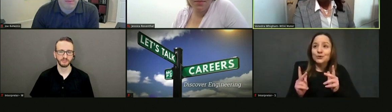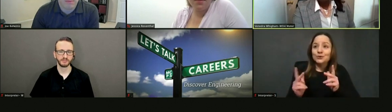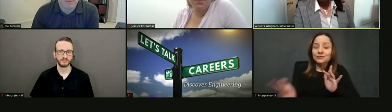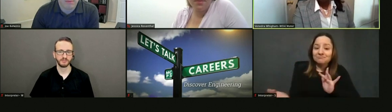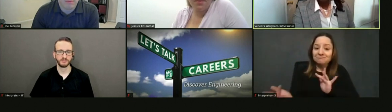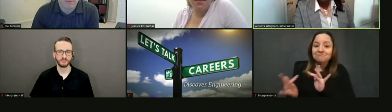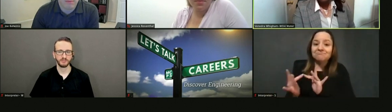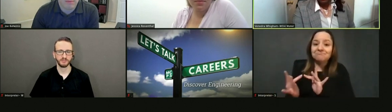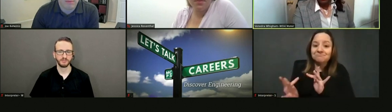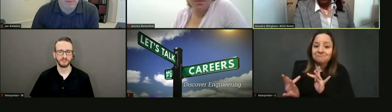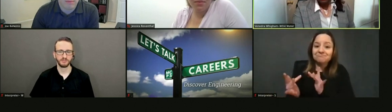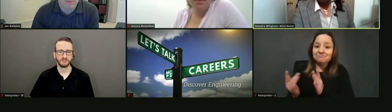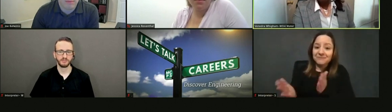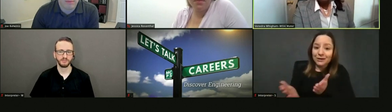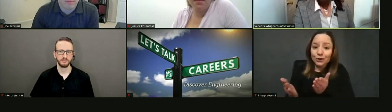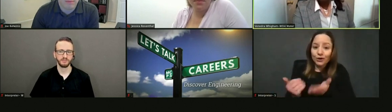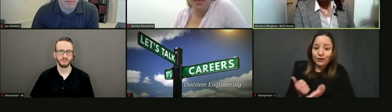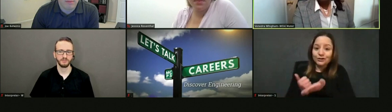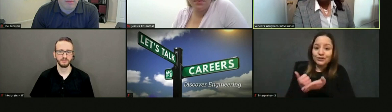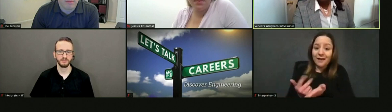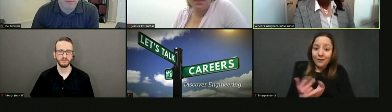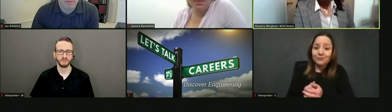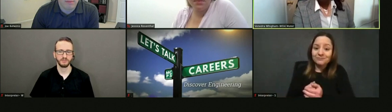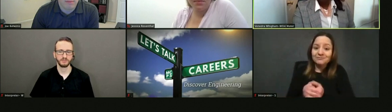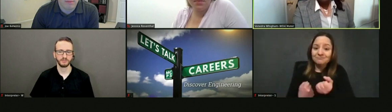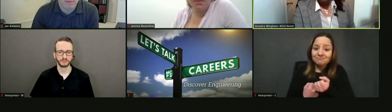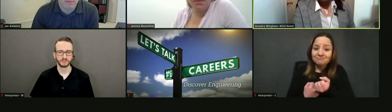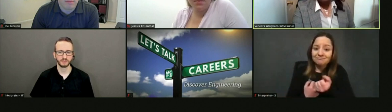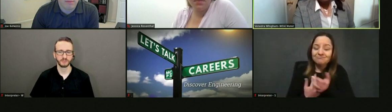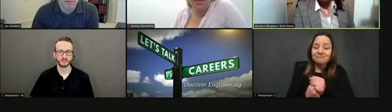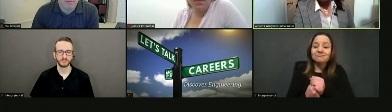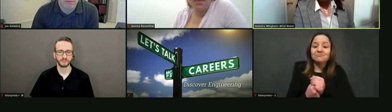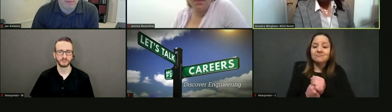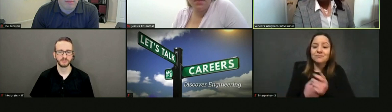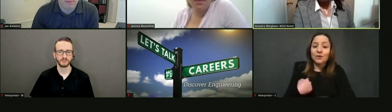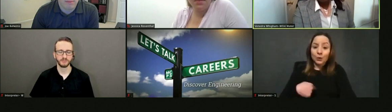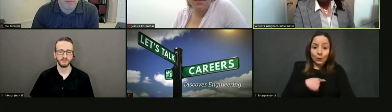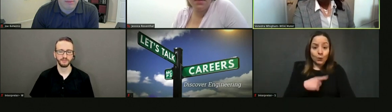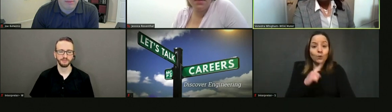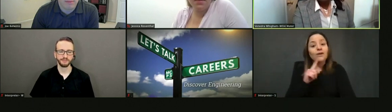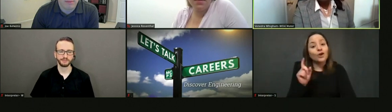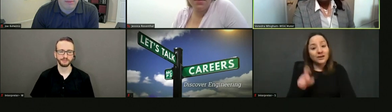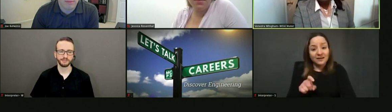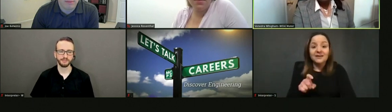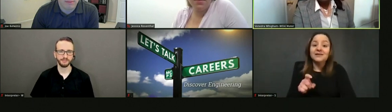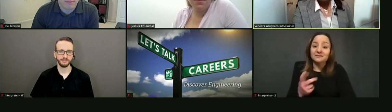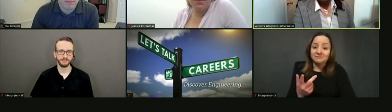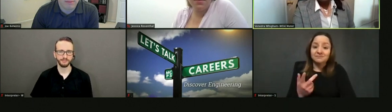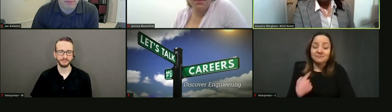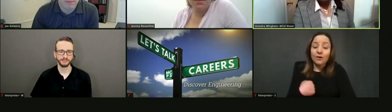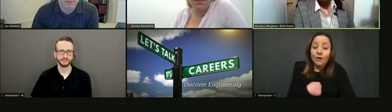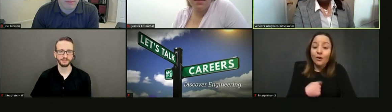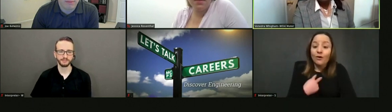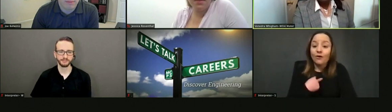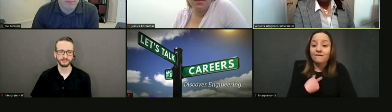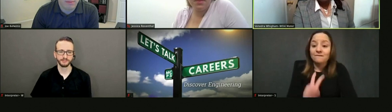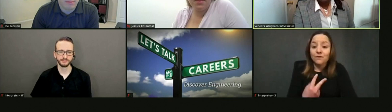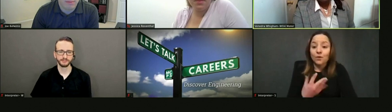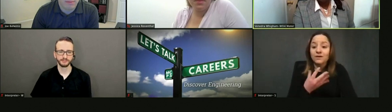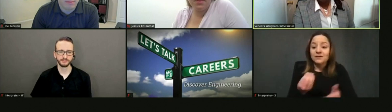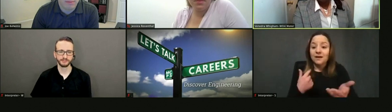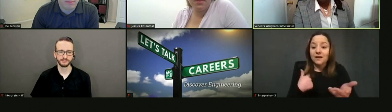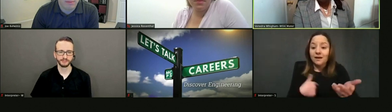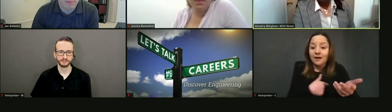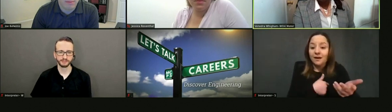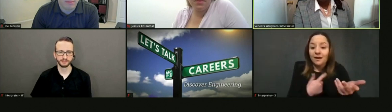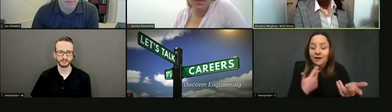help and encourage, because we're needed and our voices and